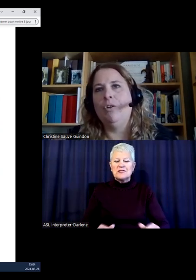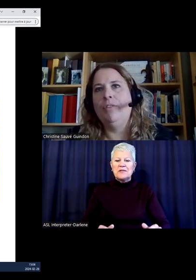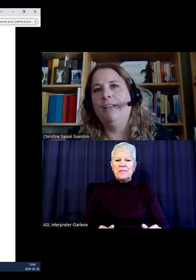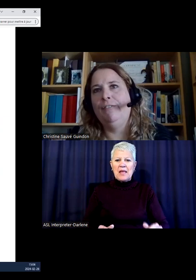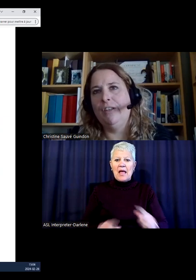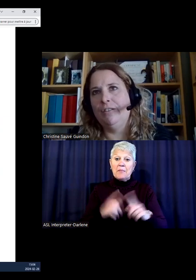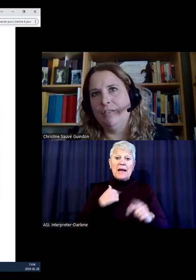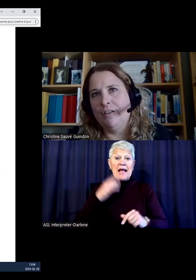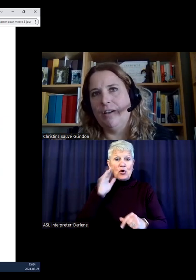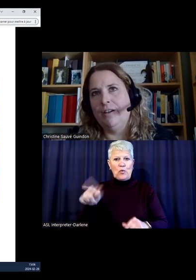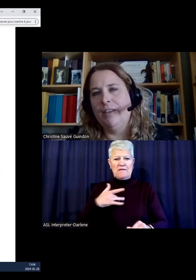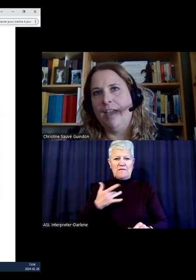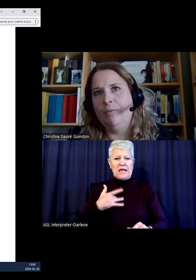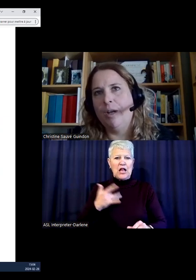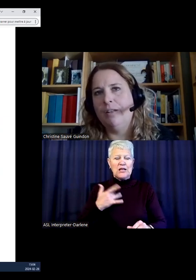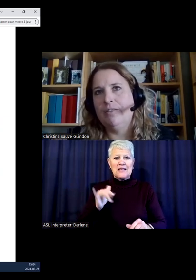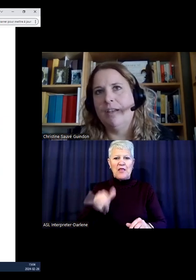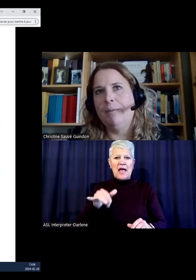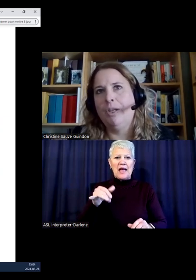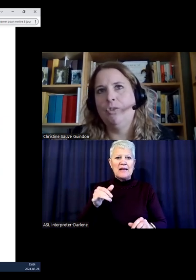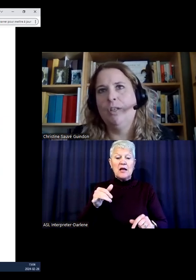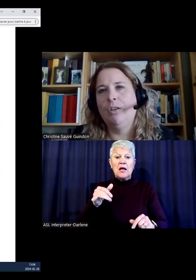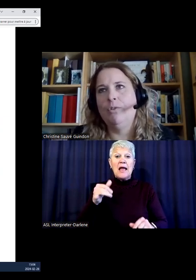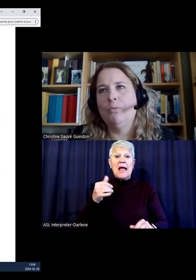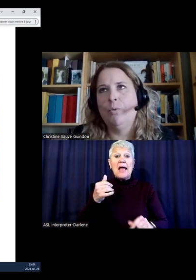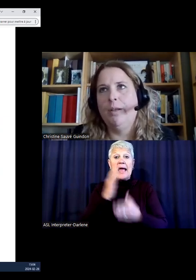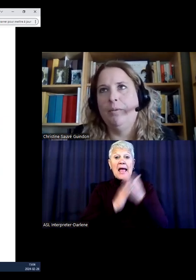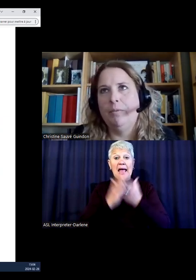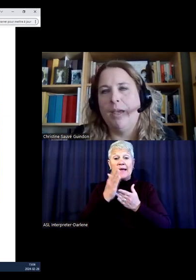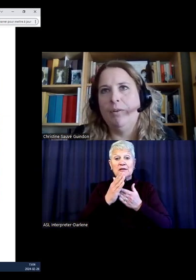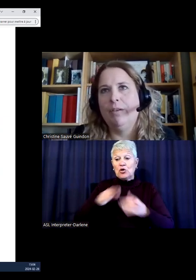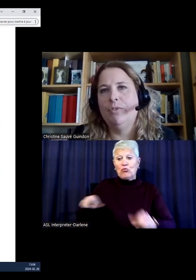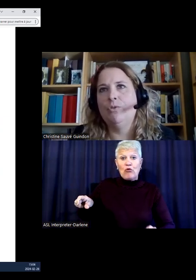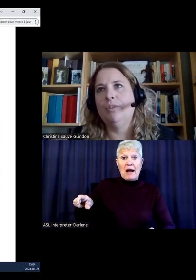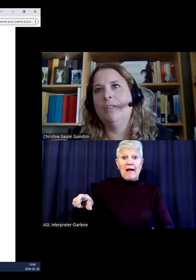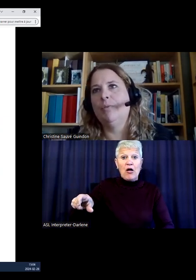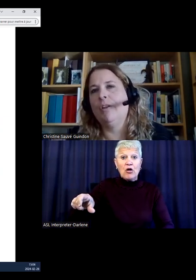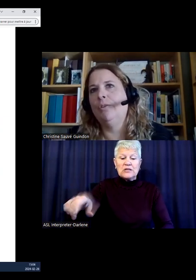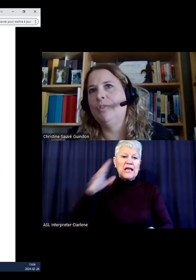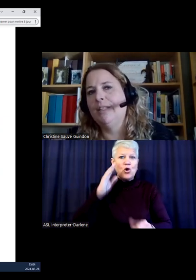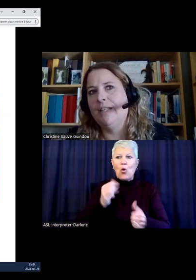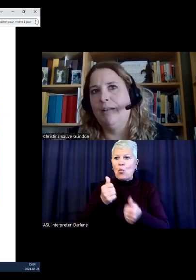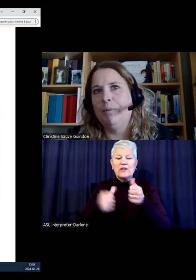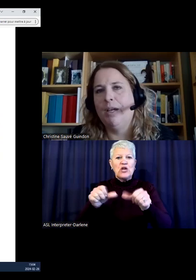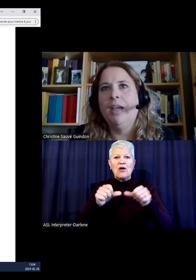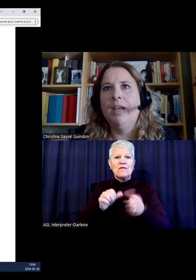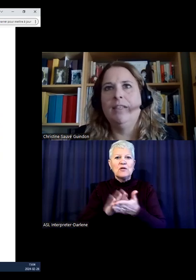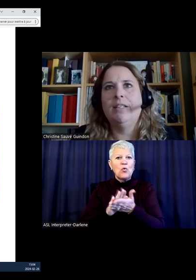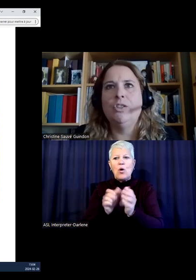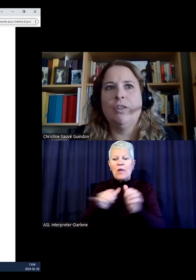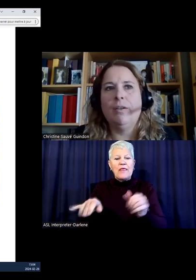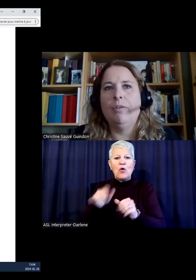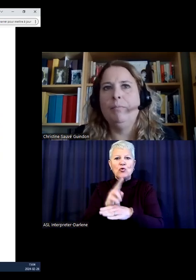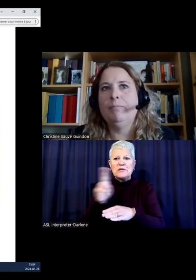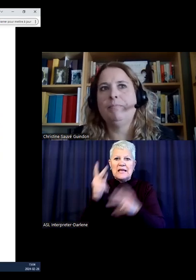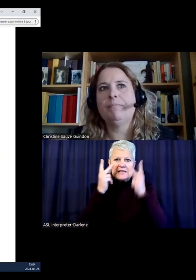But I know that he feels the handrails, and I bet you he knows what area of the school he is without using sight by the